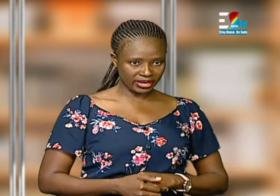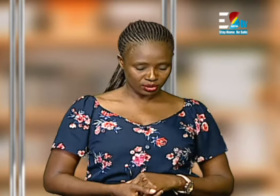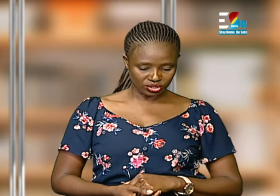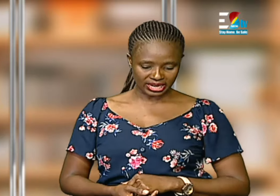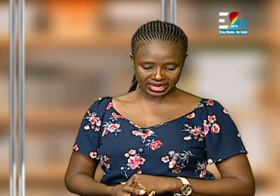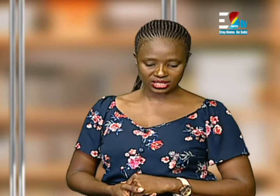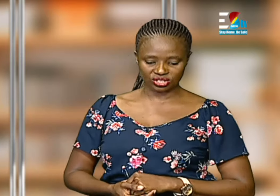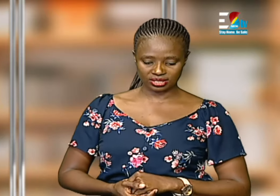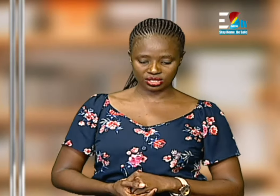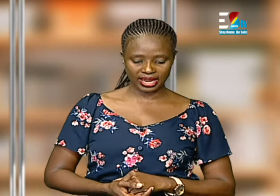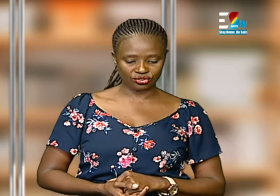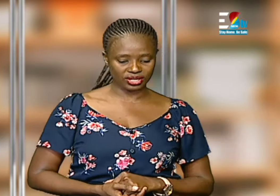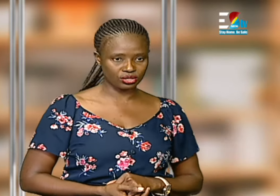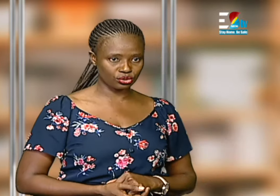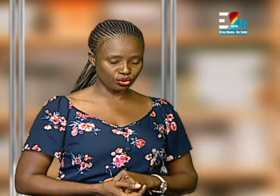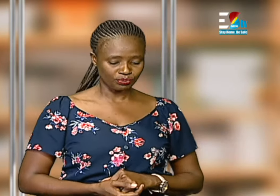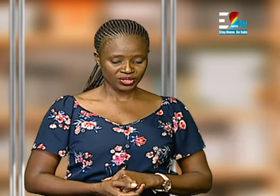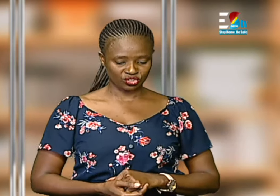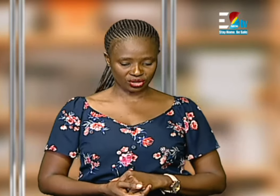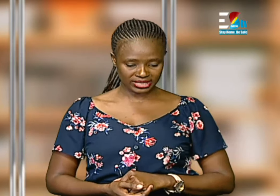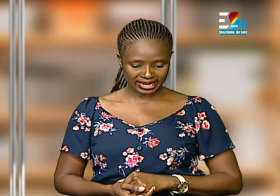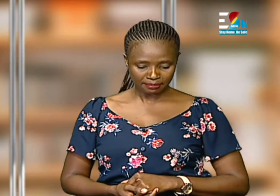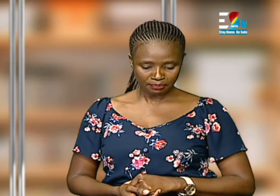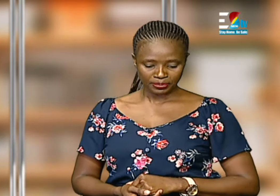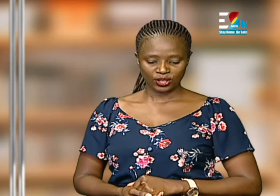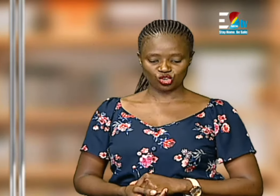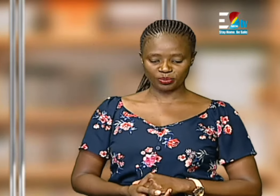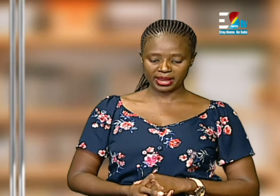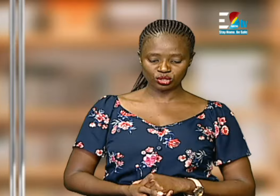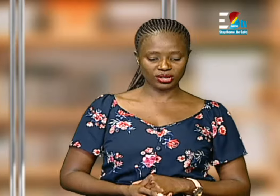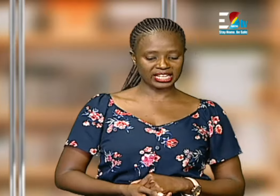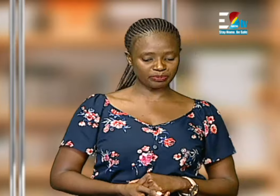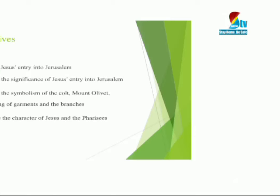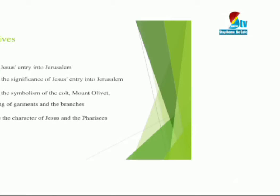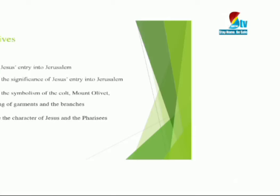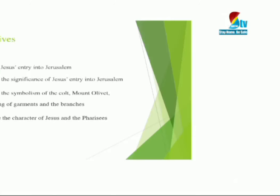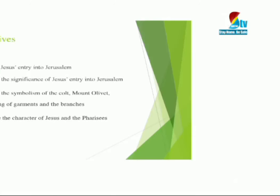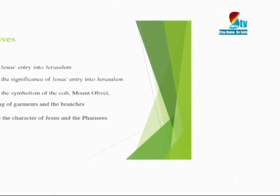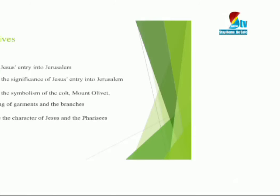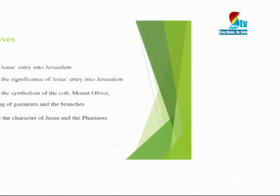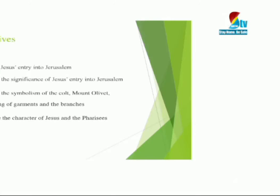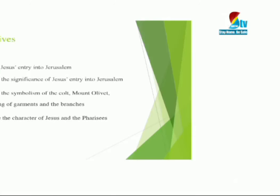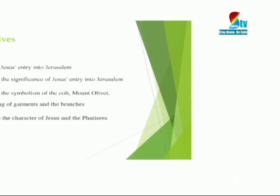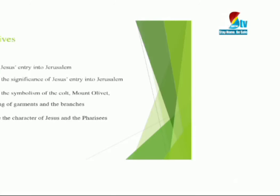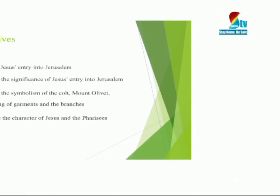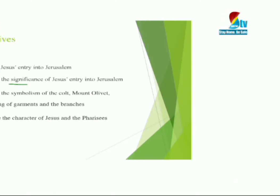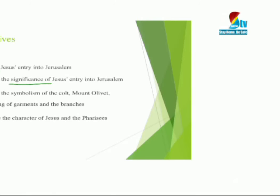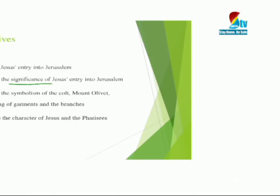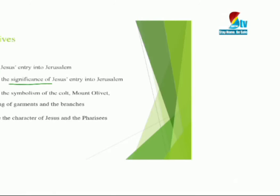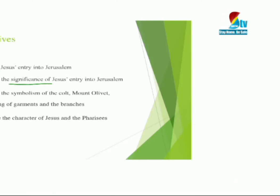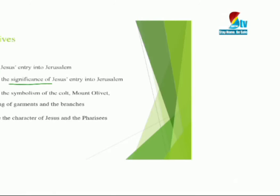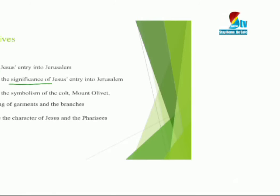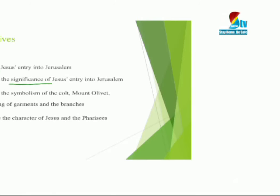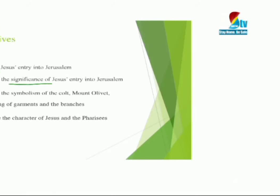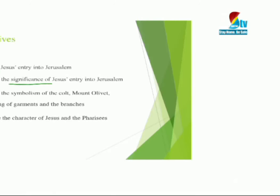You should be able to narrate Jesus' entry into Jerusalem. You should be able to explain the